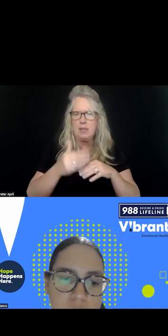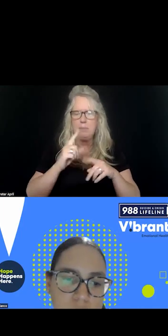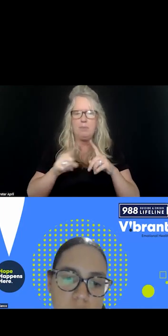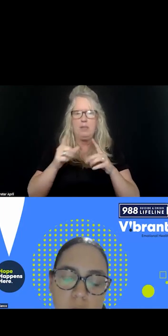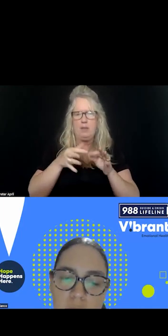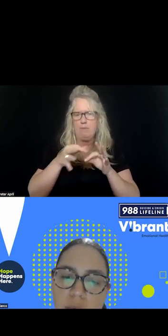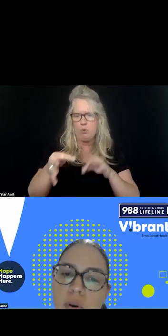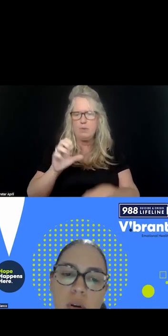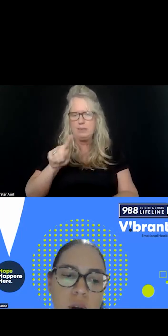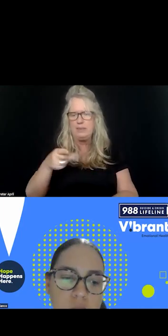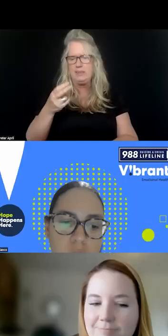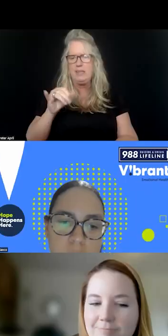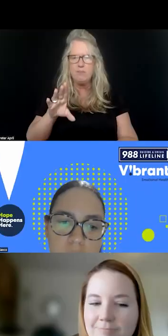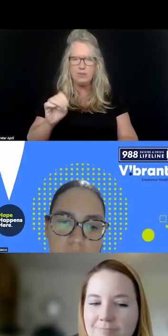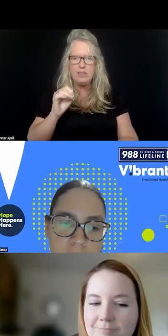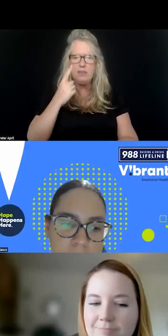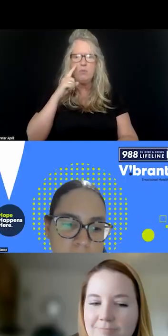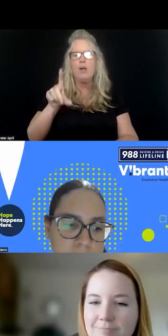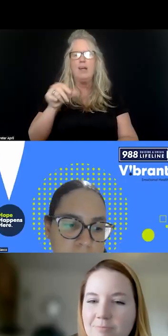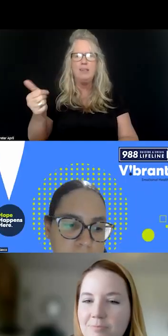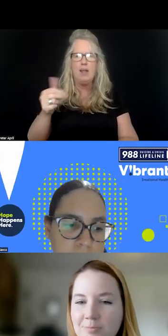to Stephanie from NAMI for another update.